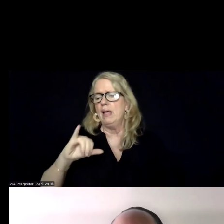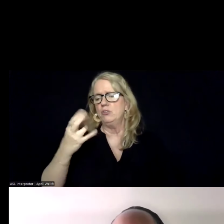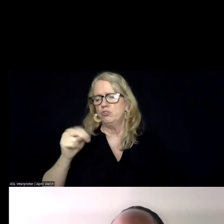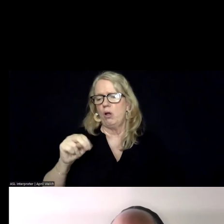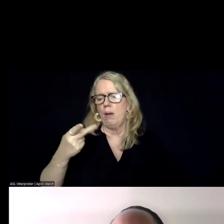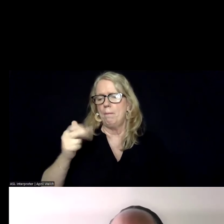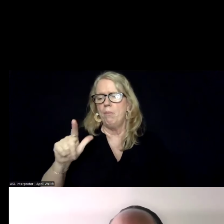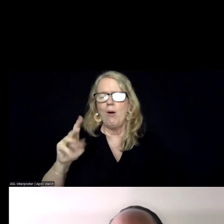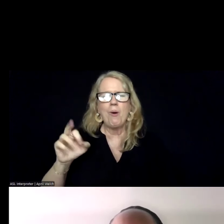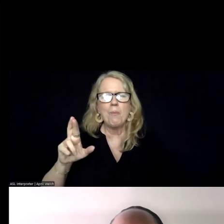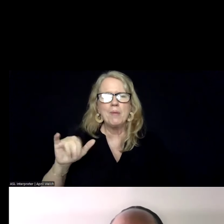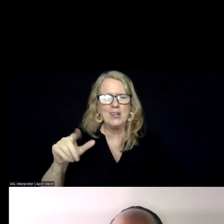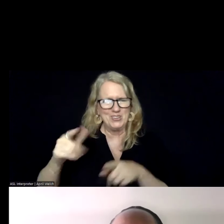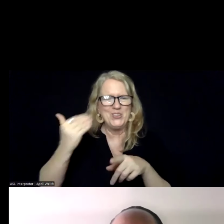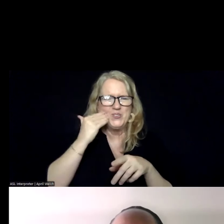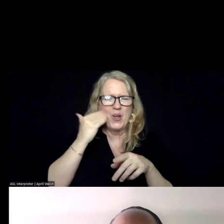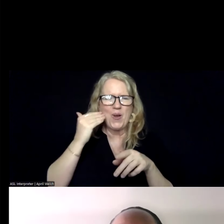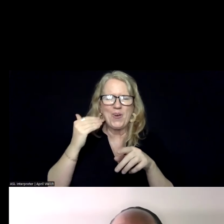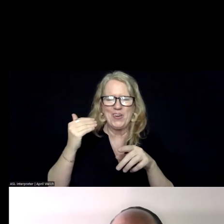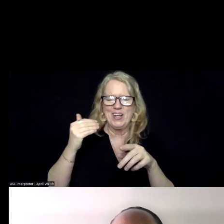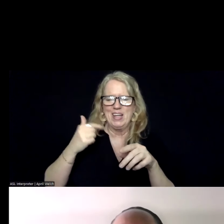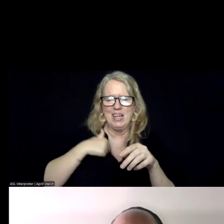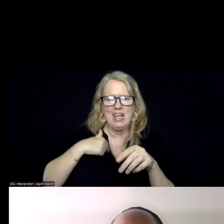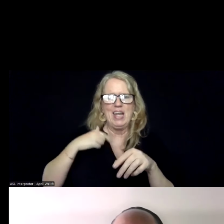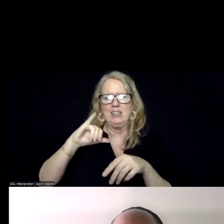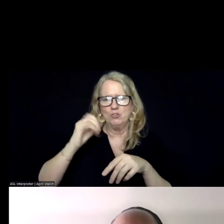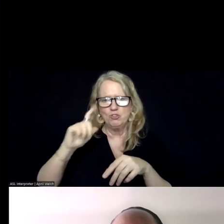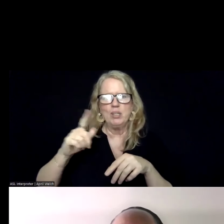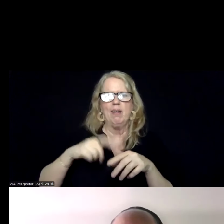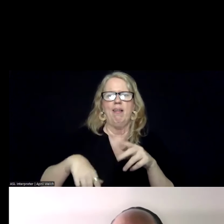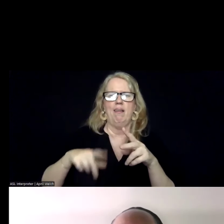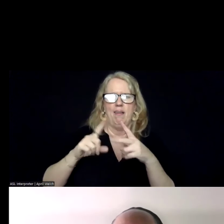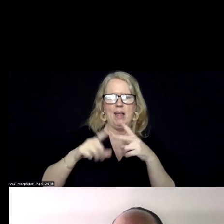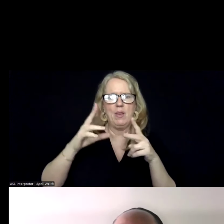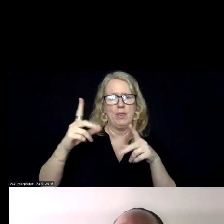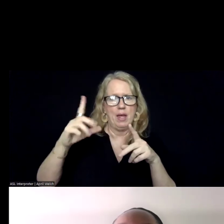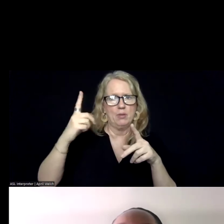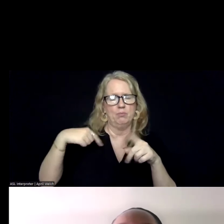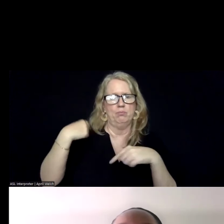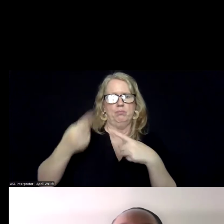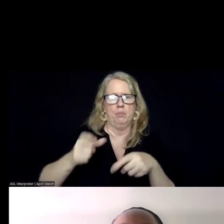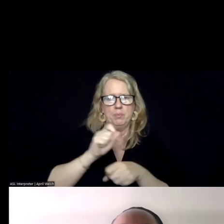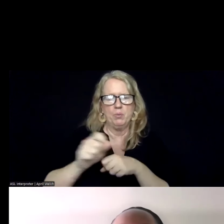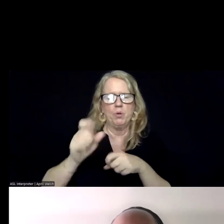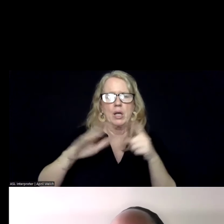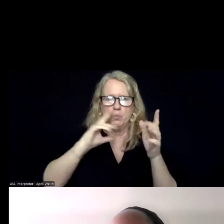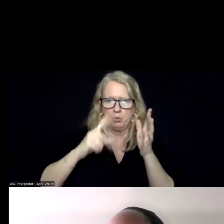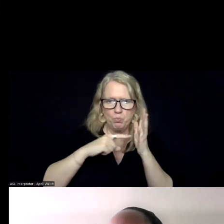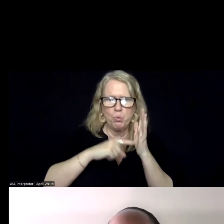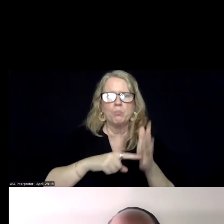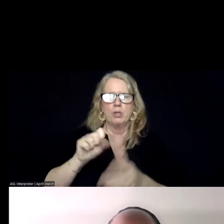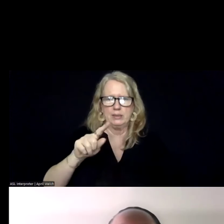as you guys all know, and I and Jill Mays have been working on that work, and he'll present on the status of